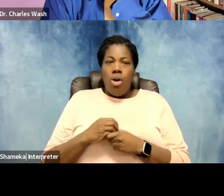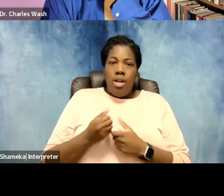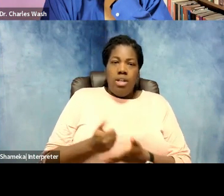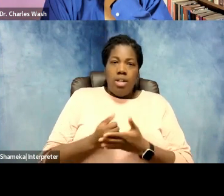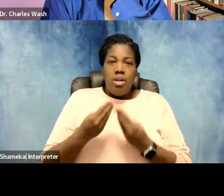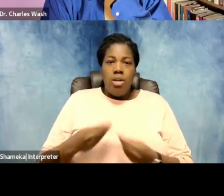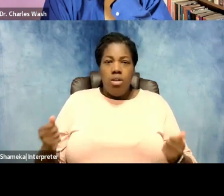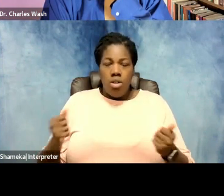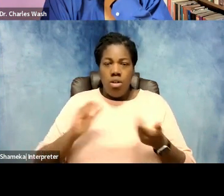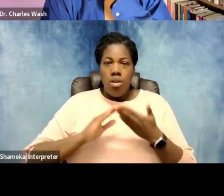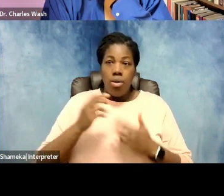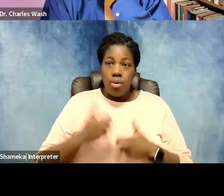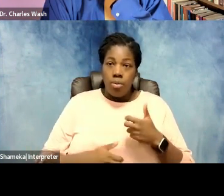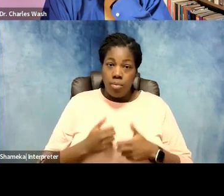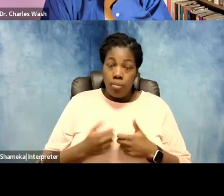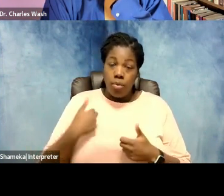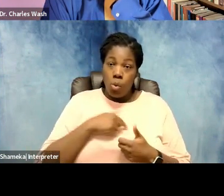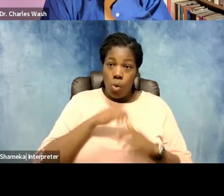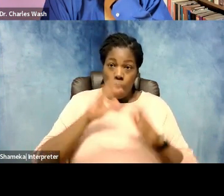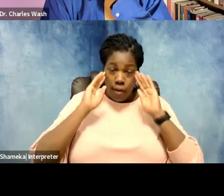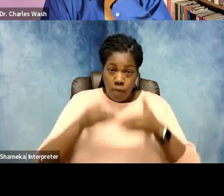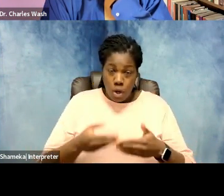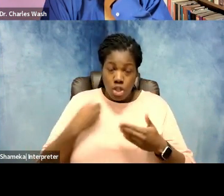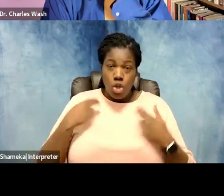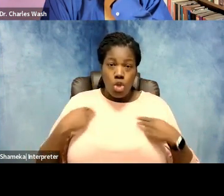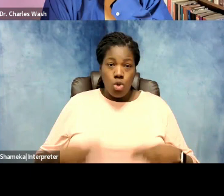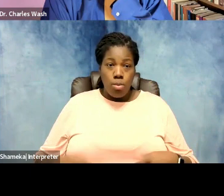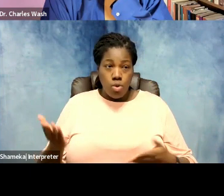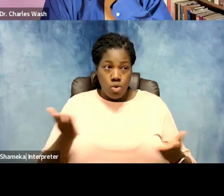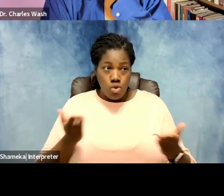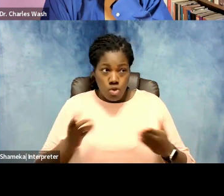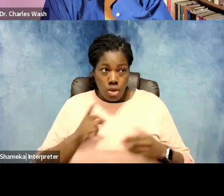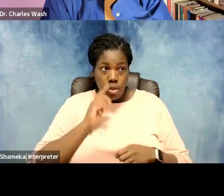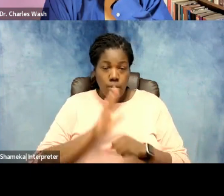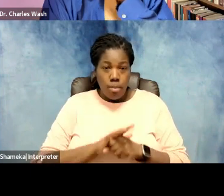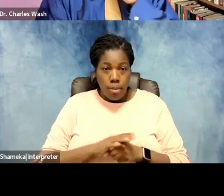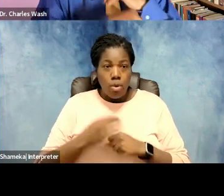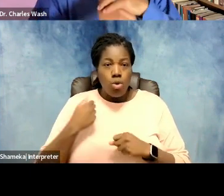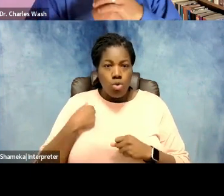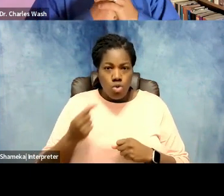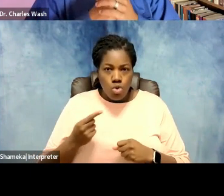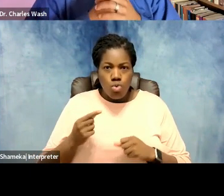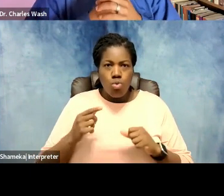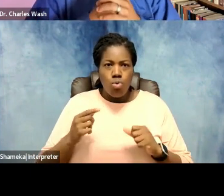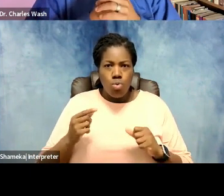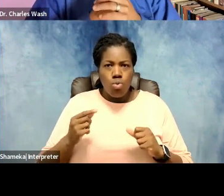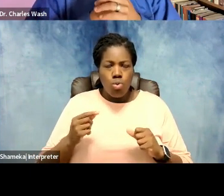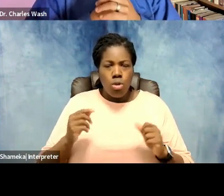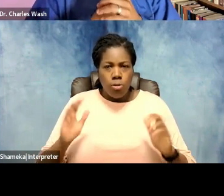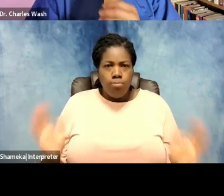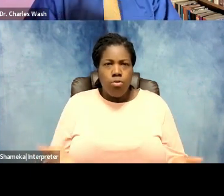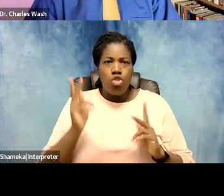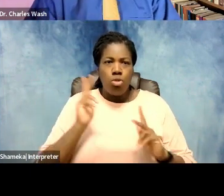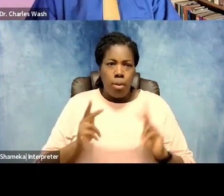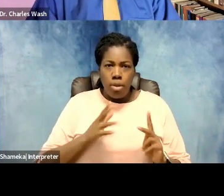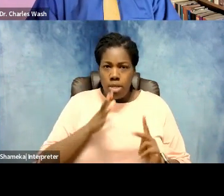community problems. And so we also focus on human services. You know, commitment to growing people. So whether it be a mom